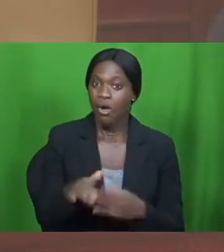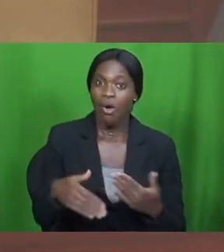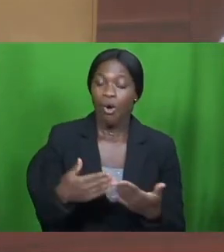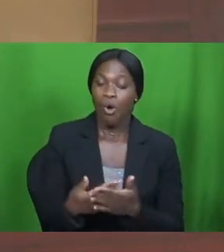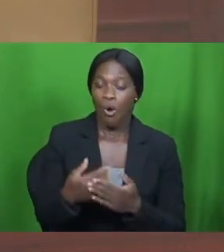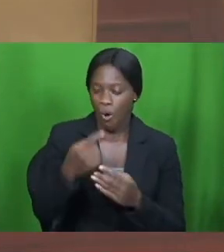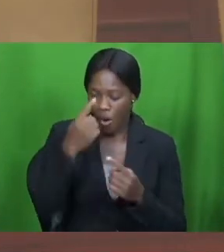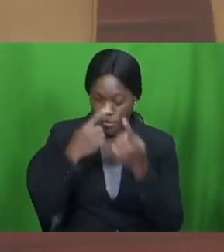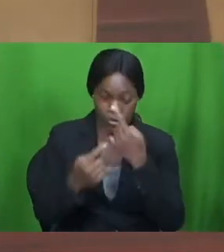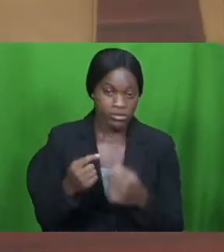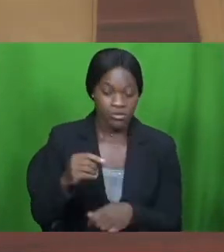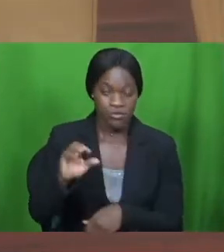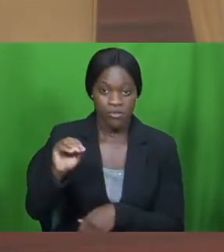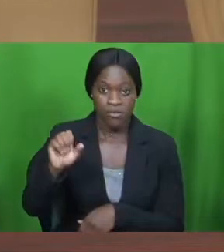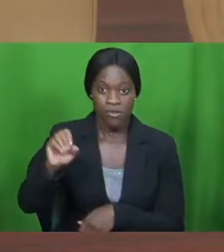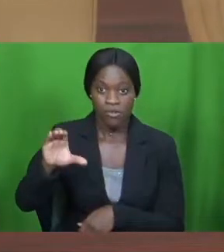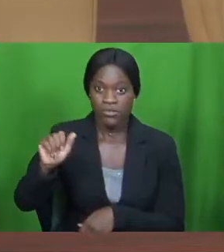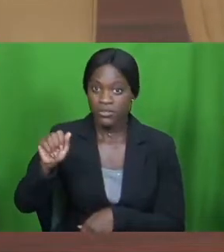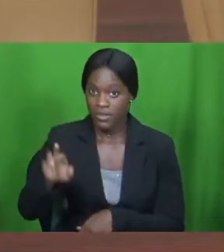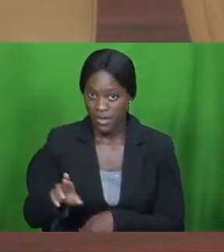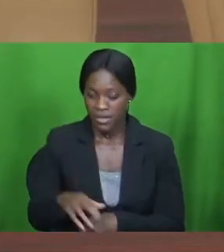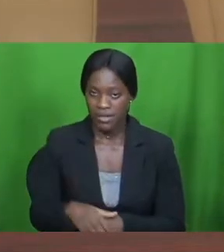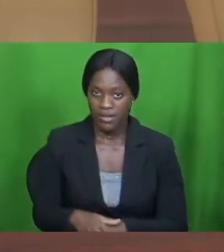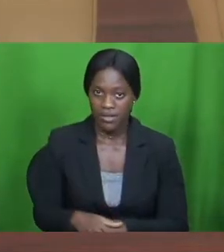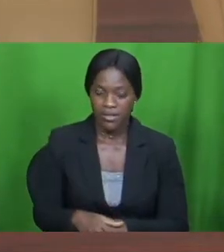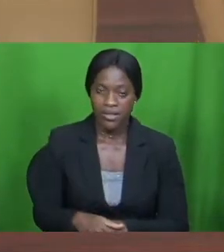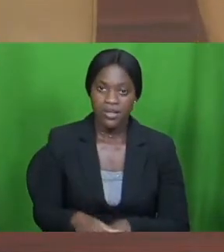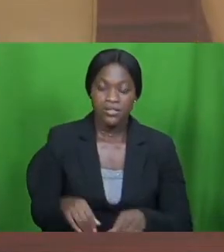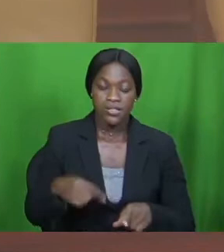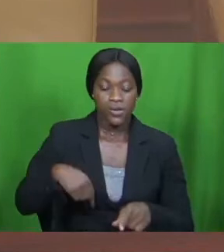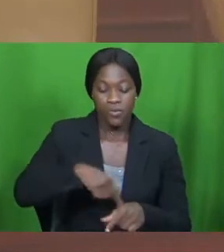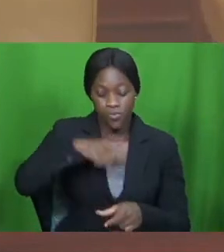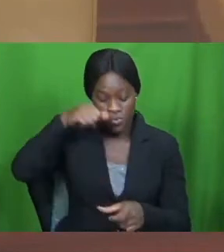this day we pay tribute to our late